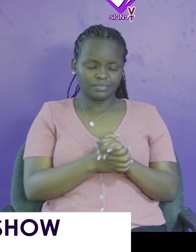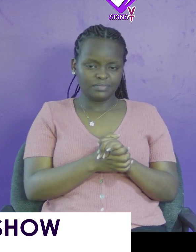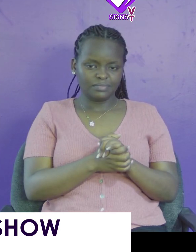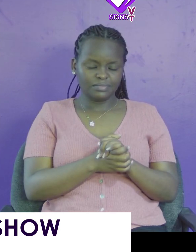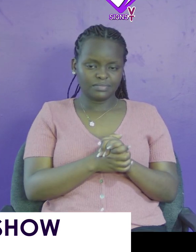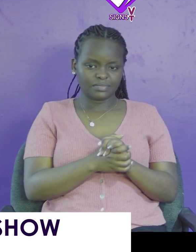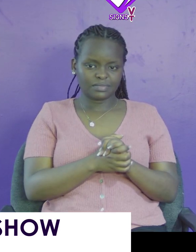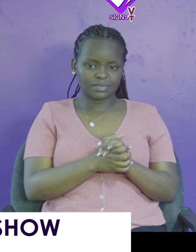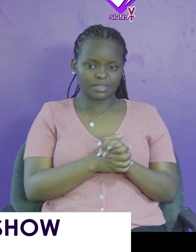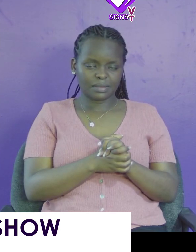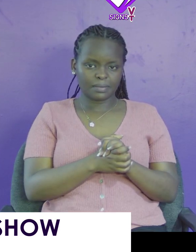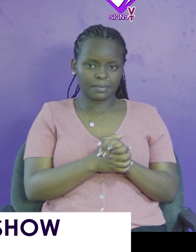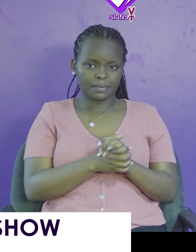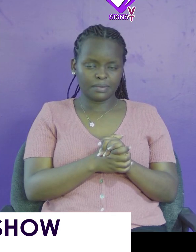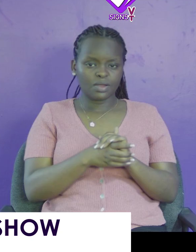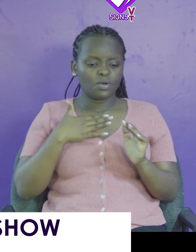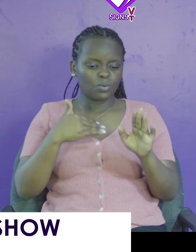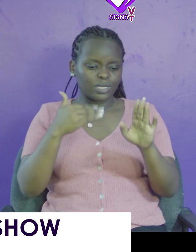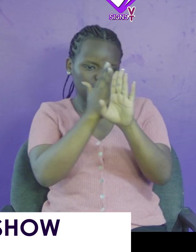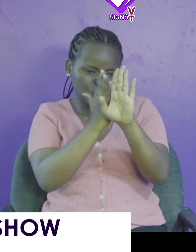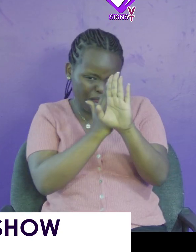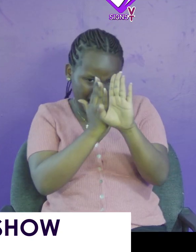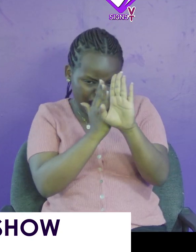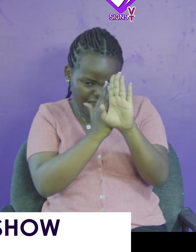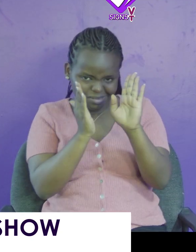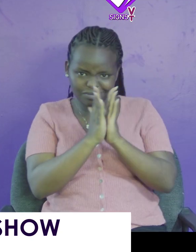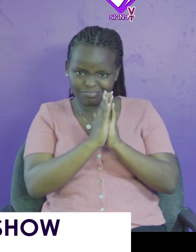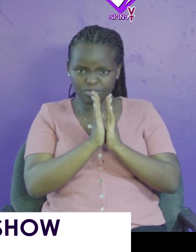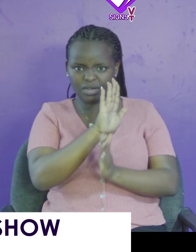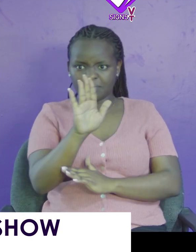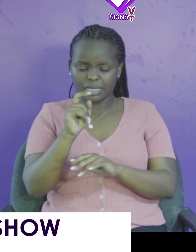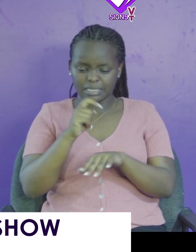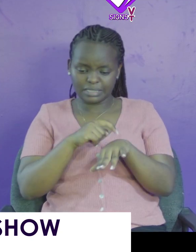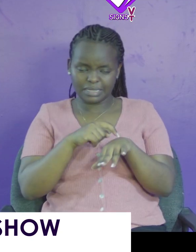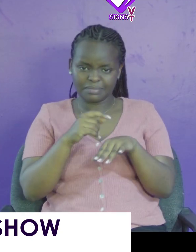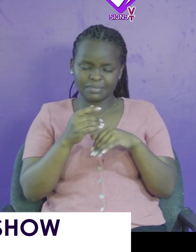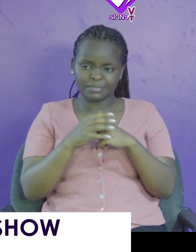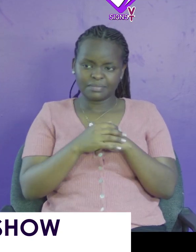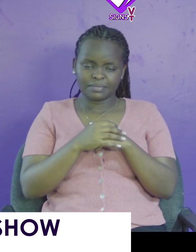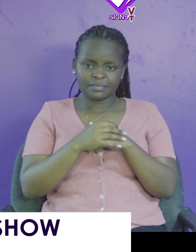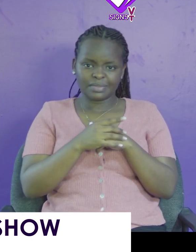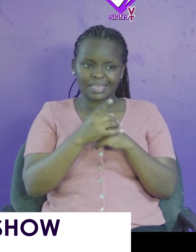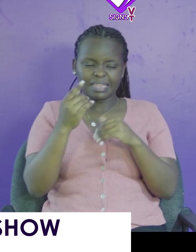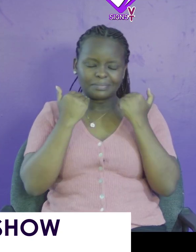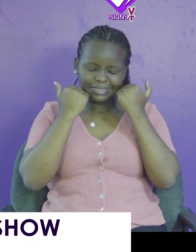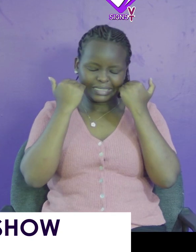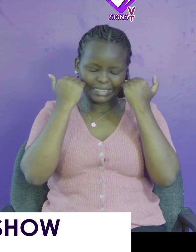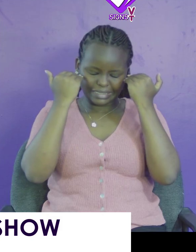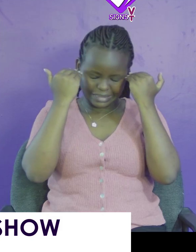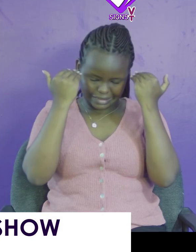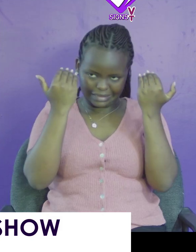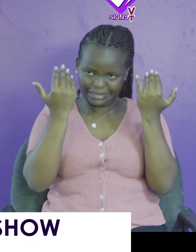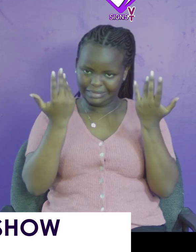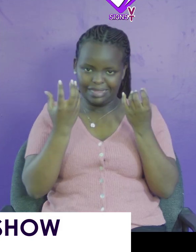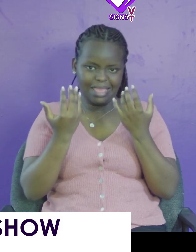want to hide that aspect. They can't talk about it. And that is why when they leave the house, and they are under stress, the man and the woman. At the end of the